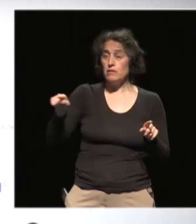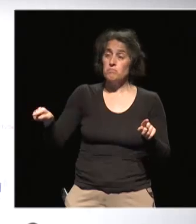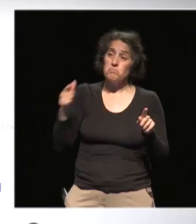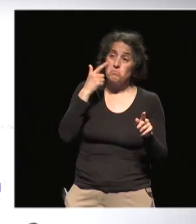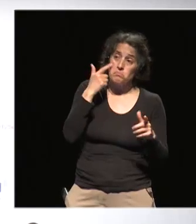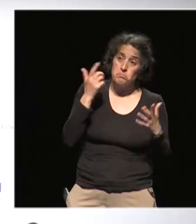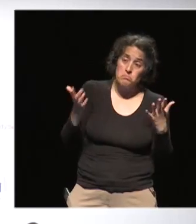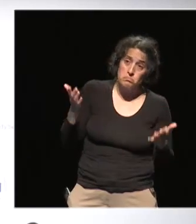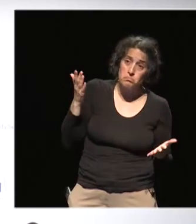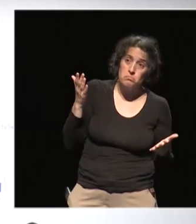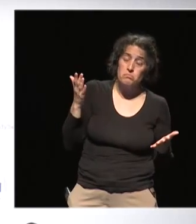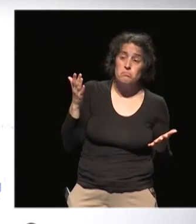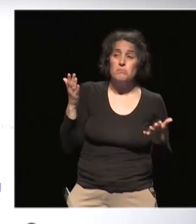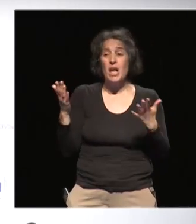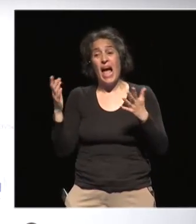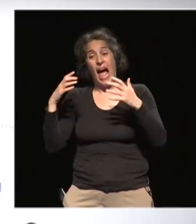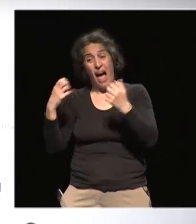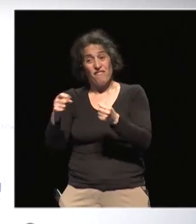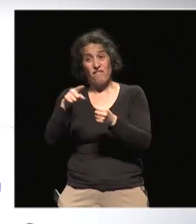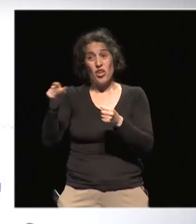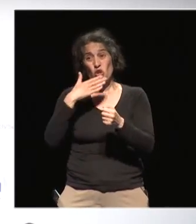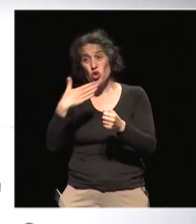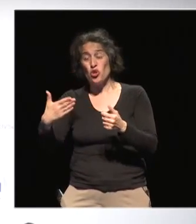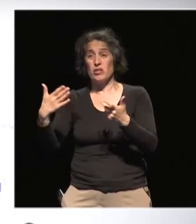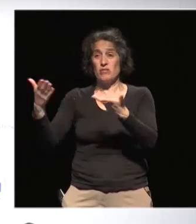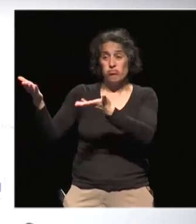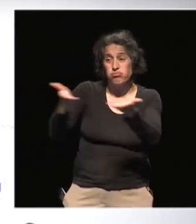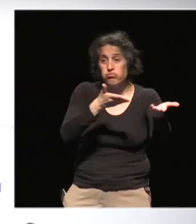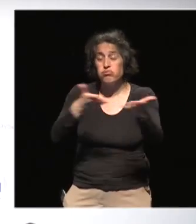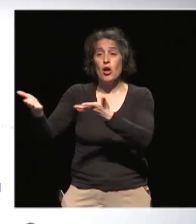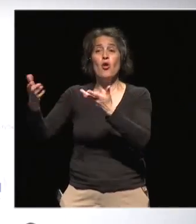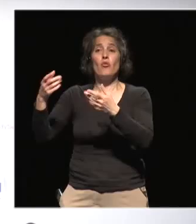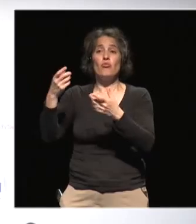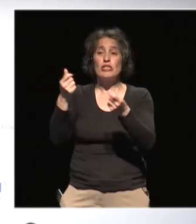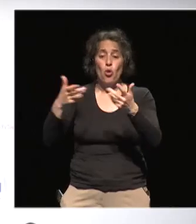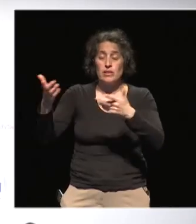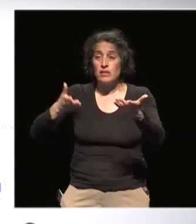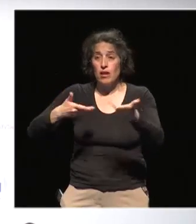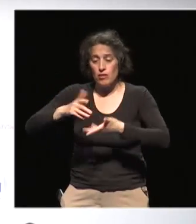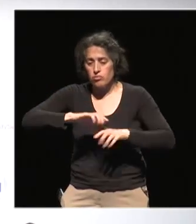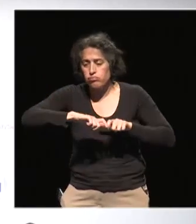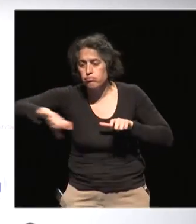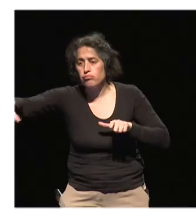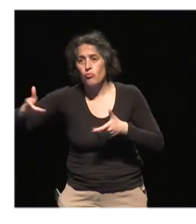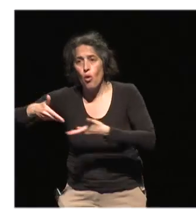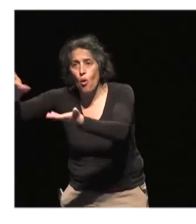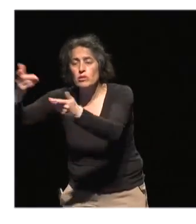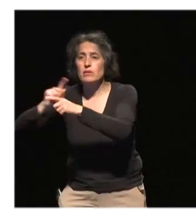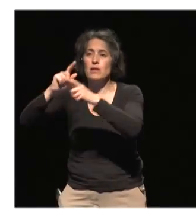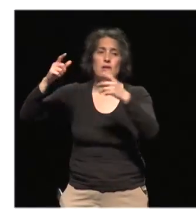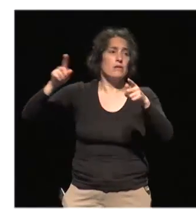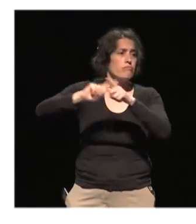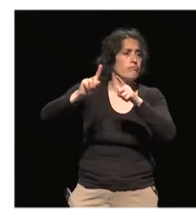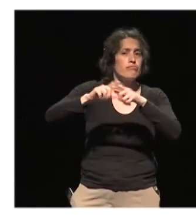will perhaps ask themselves what perhaps they can do using their domestic resources, and what they cannot do, they will still perhaps propose